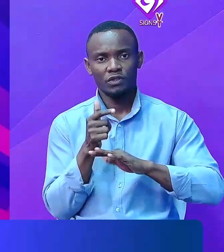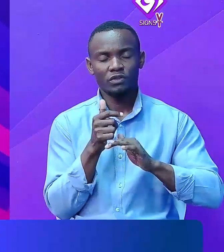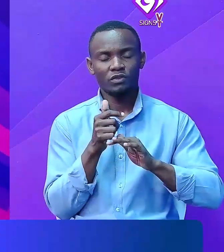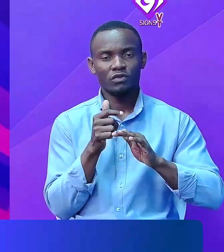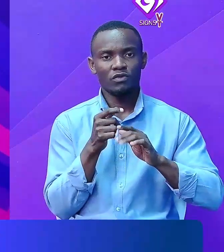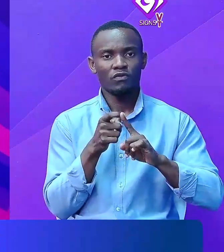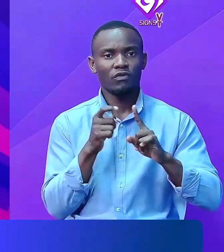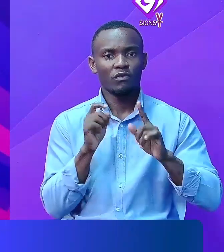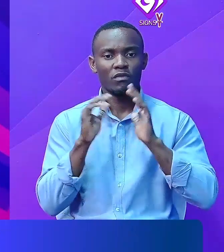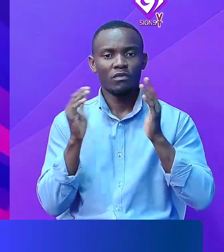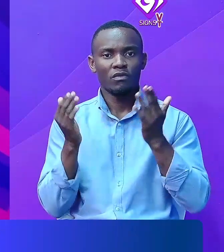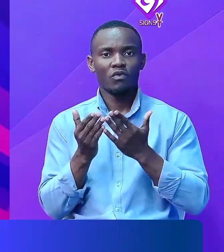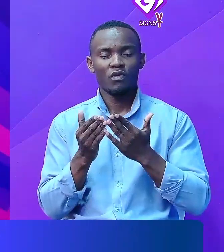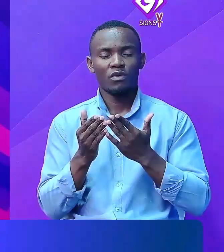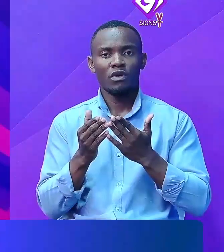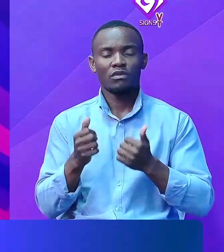World Cup, the